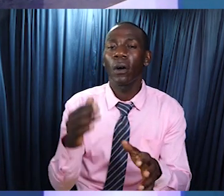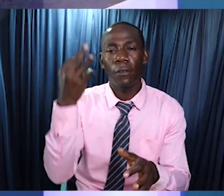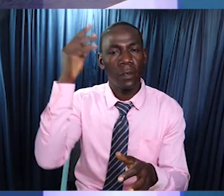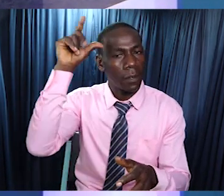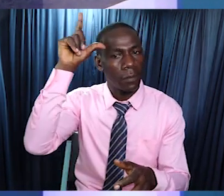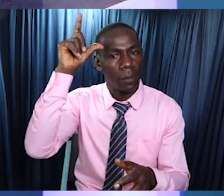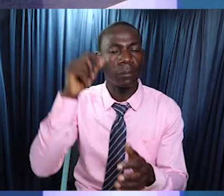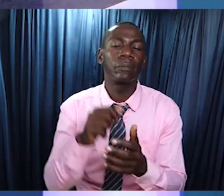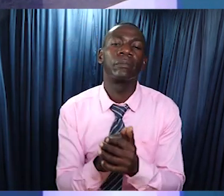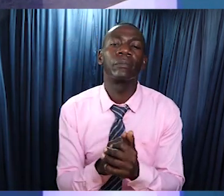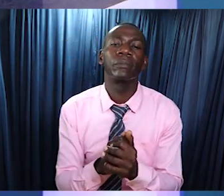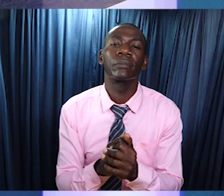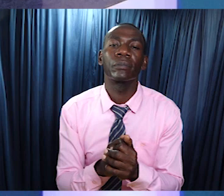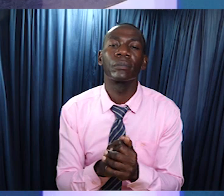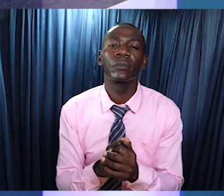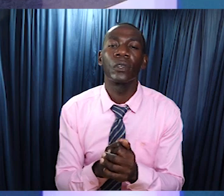slave of the devil.